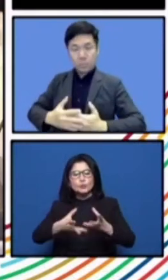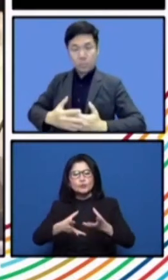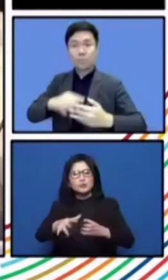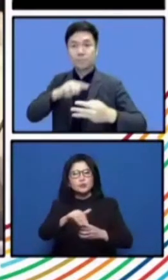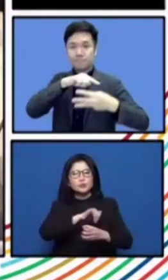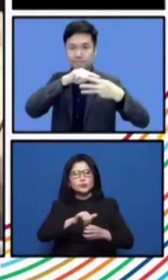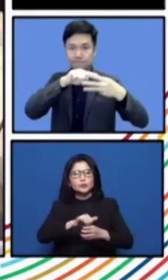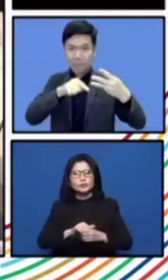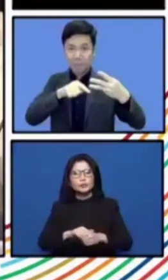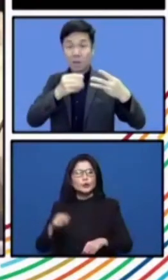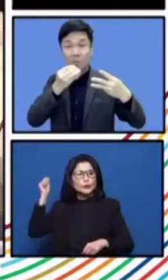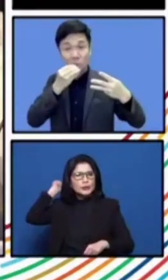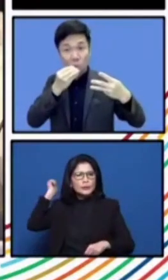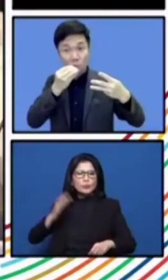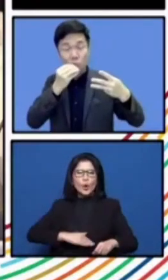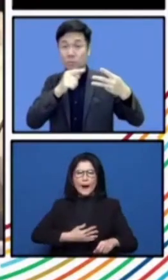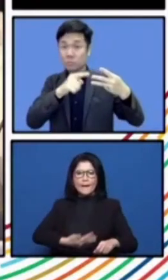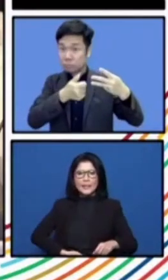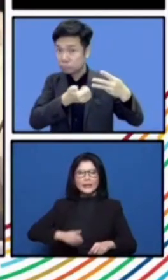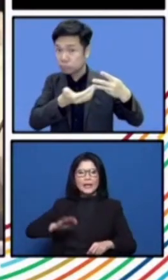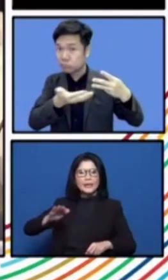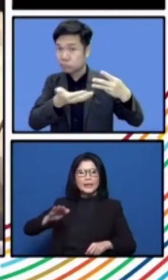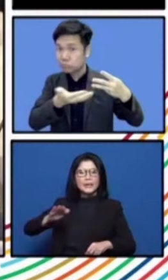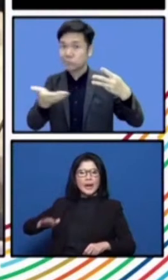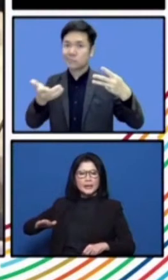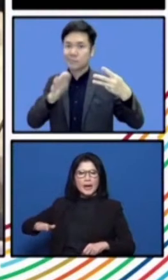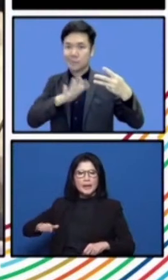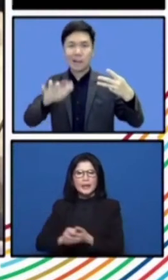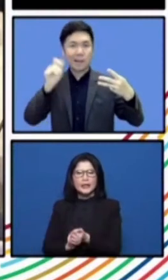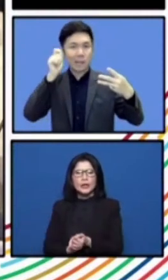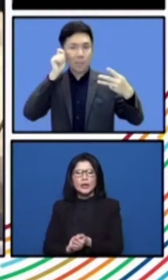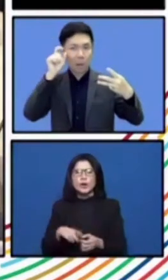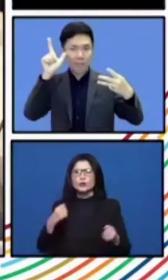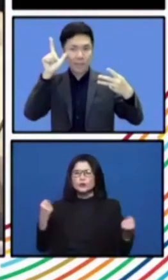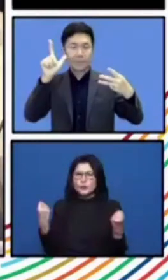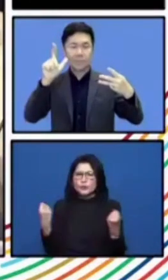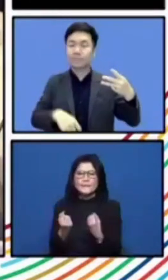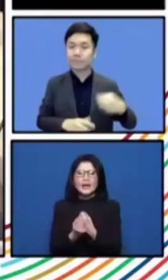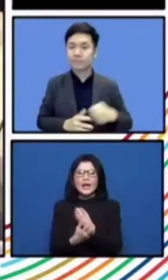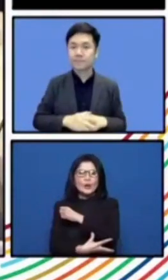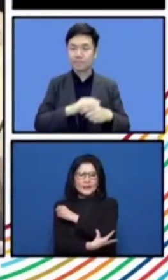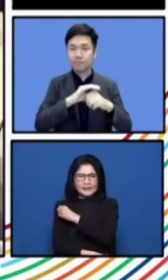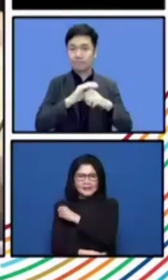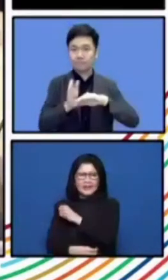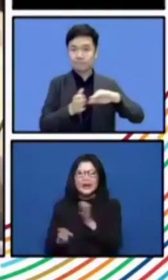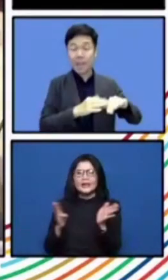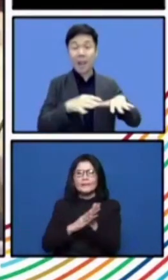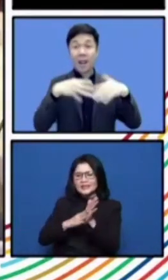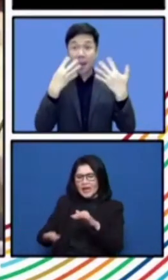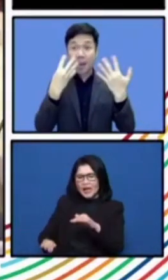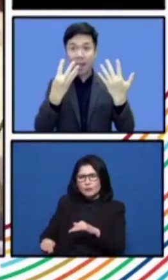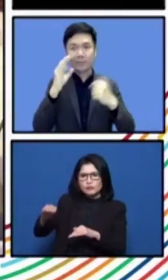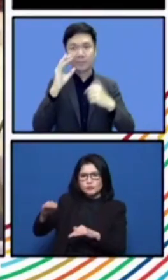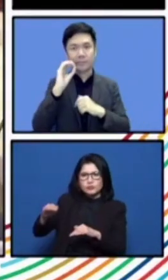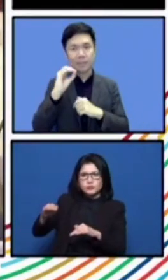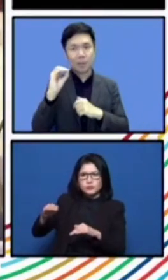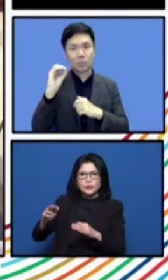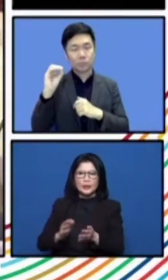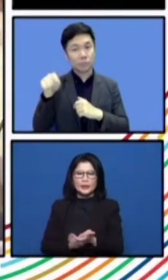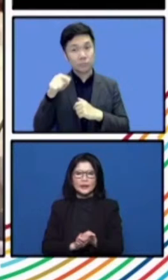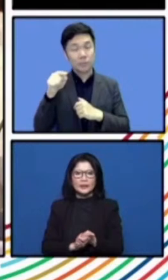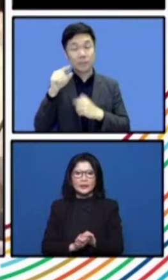and stunting in the country there are also more than 9 000 persons with disability covered by our social